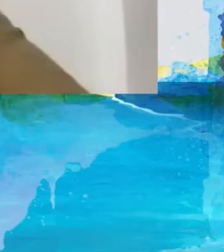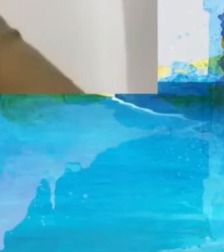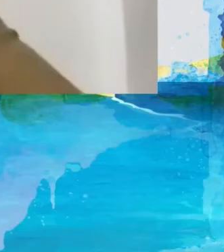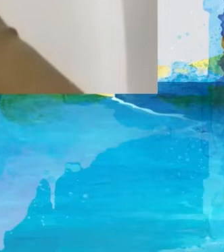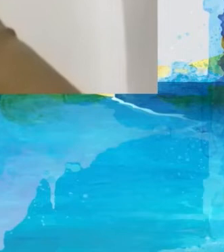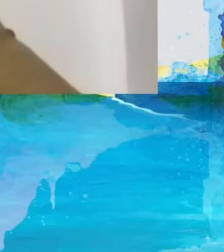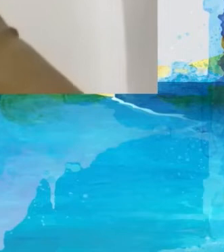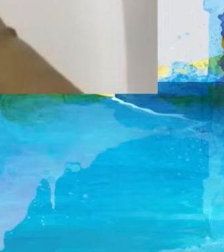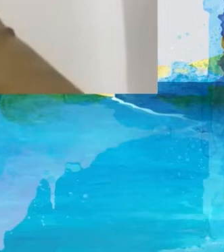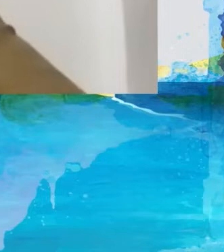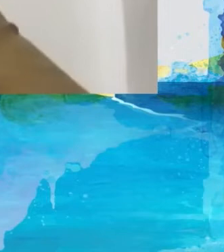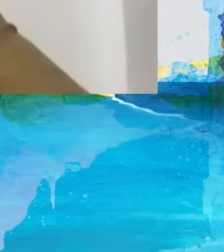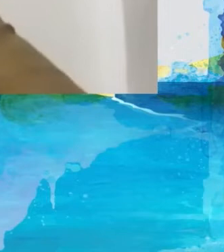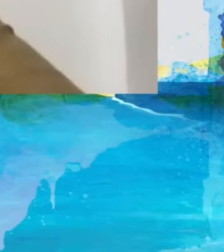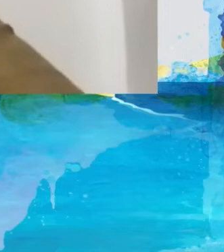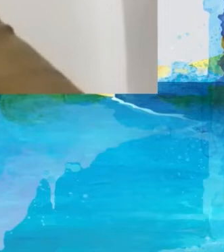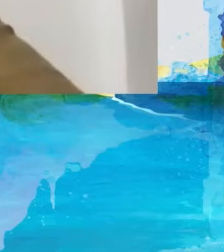Maria Luque,